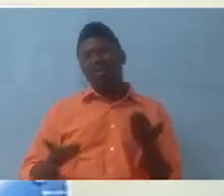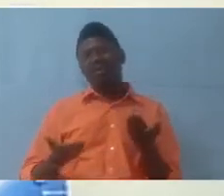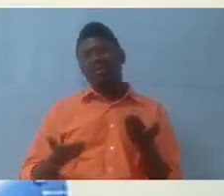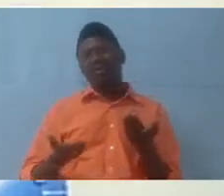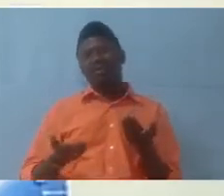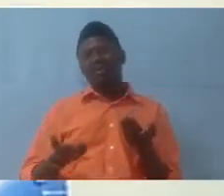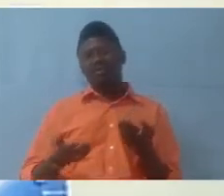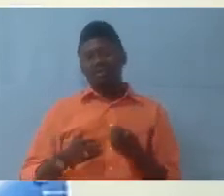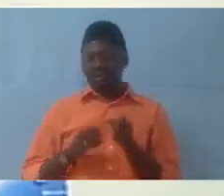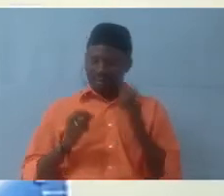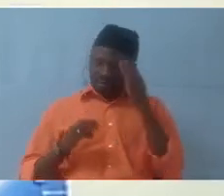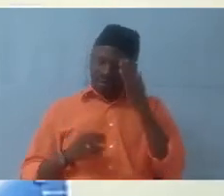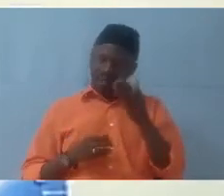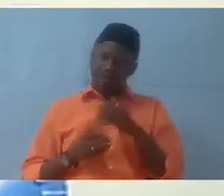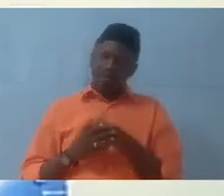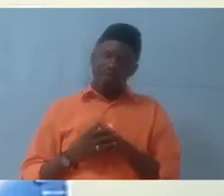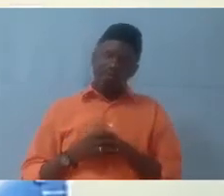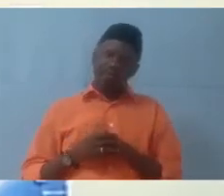laté bobu jërëjëf.